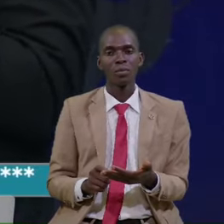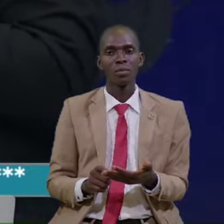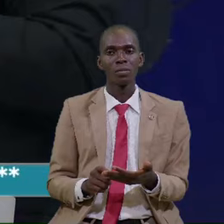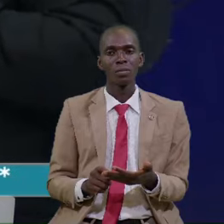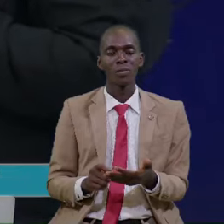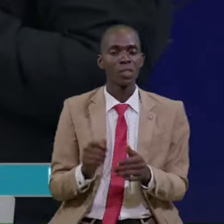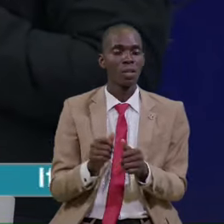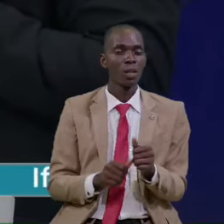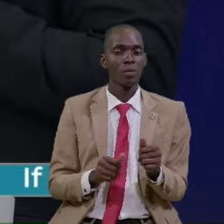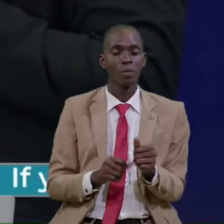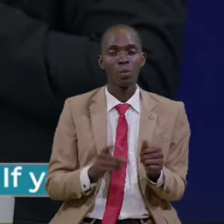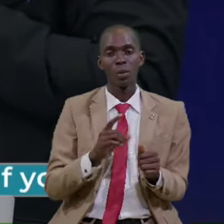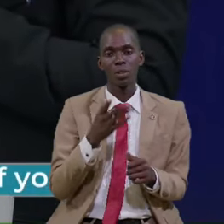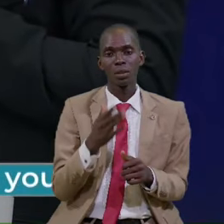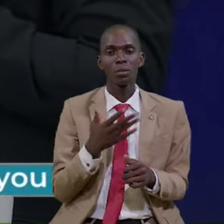at